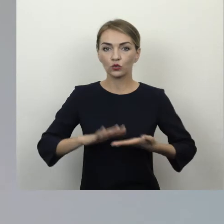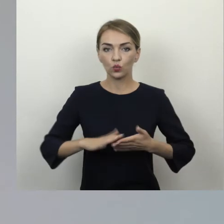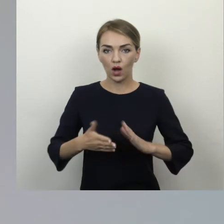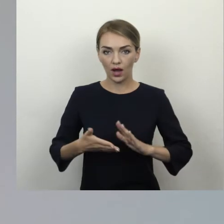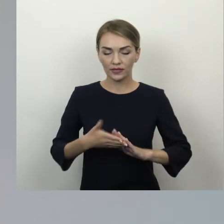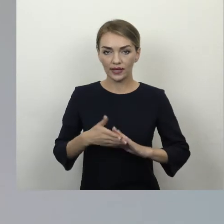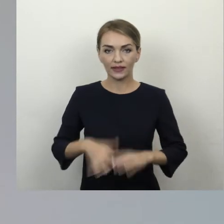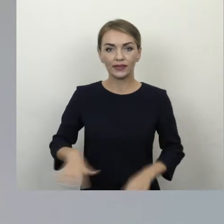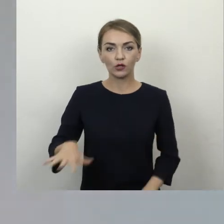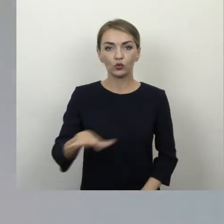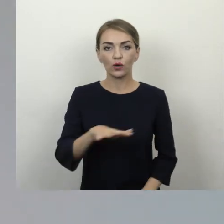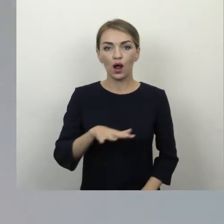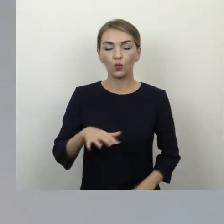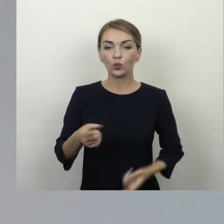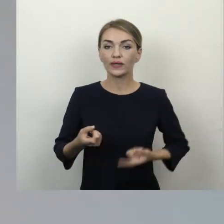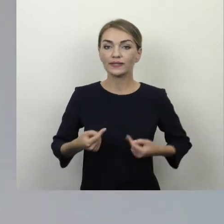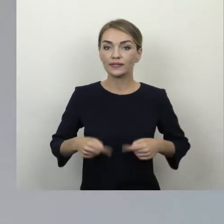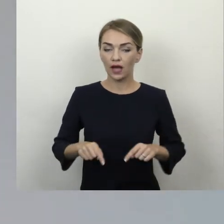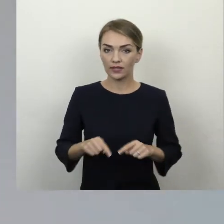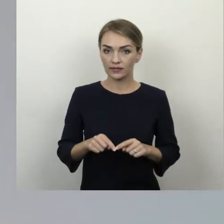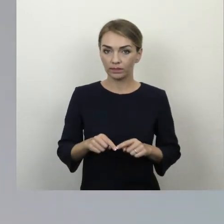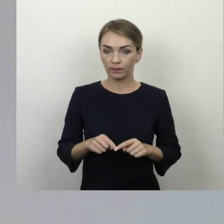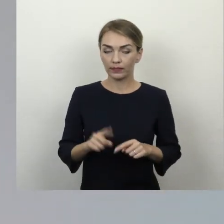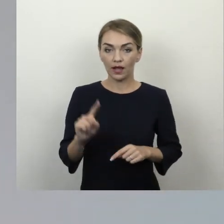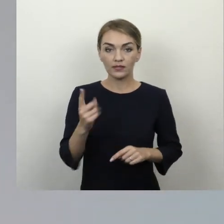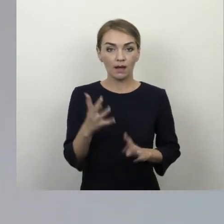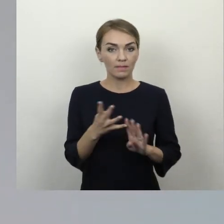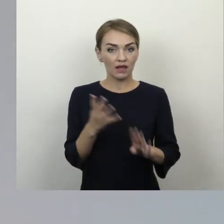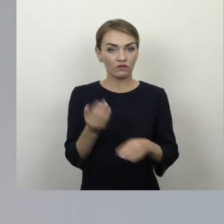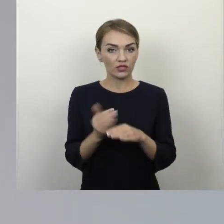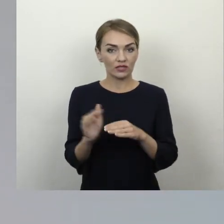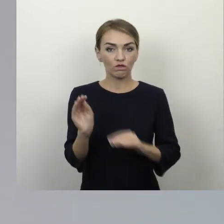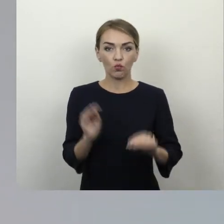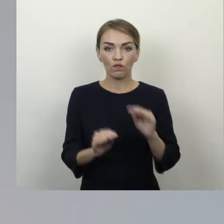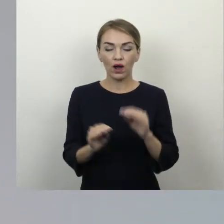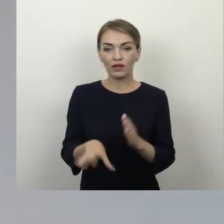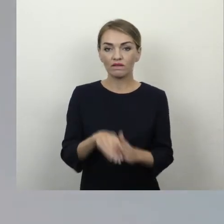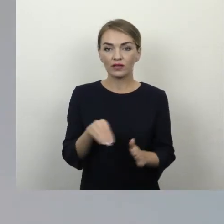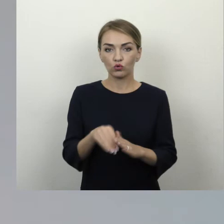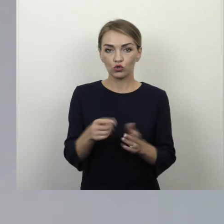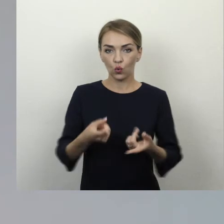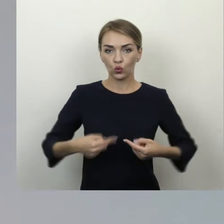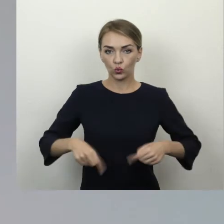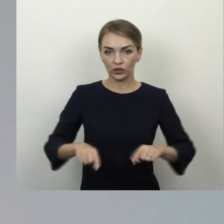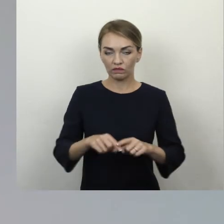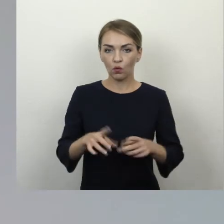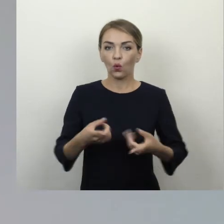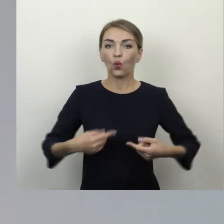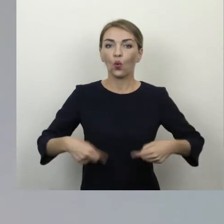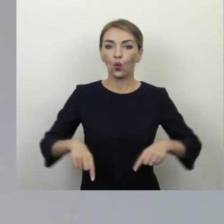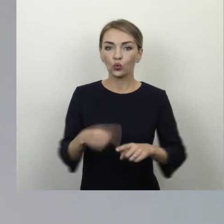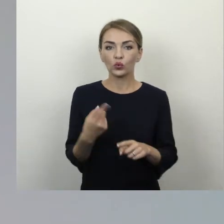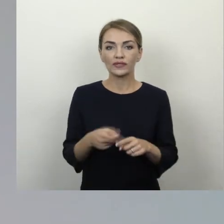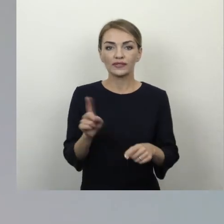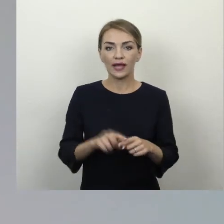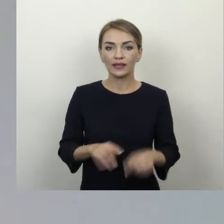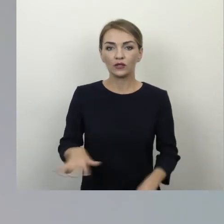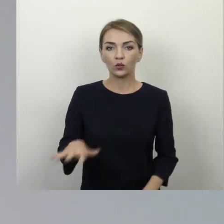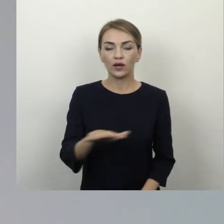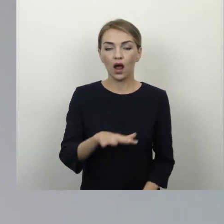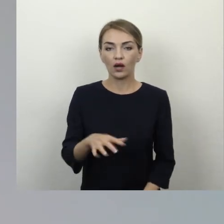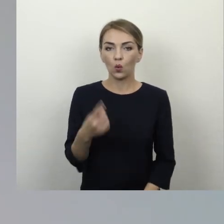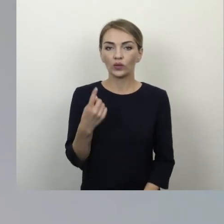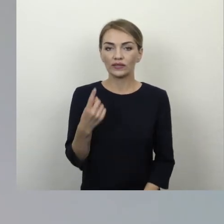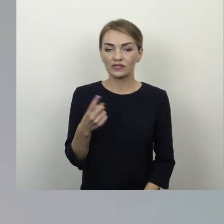election, the system of their territorial organization has changed dramatically. For example, as regards the formation of election